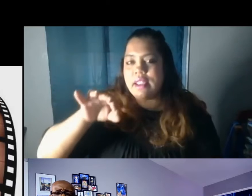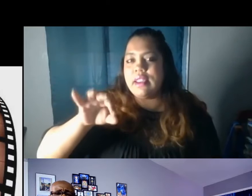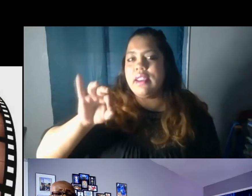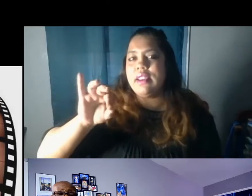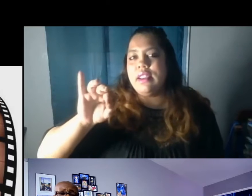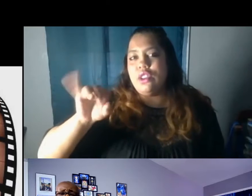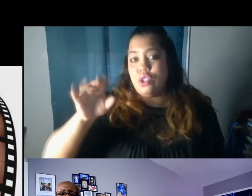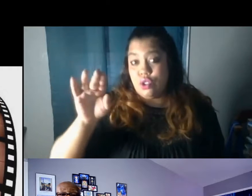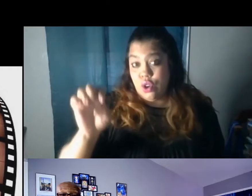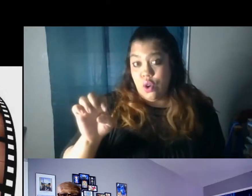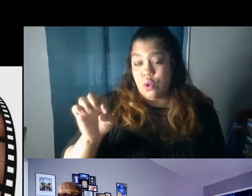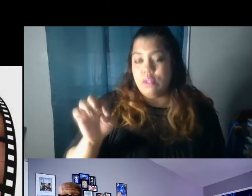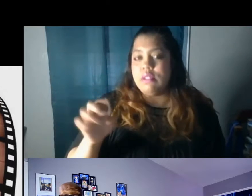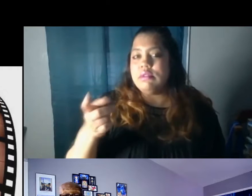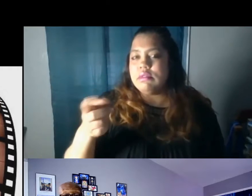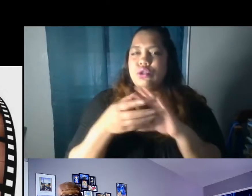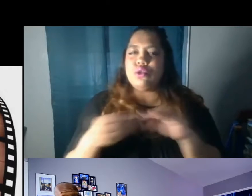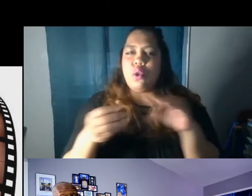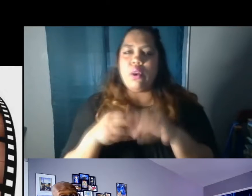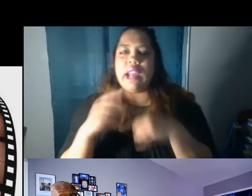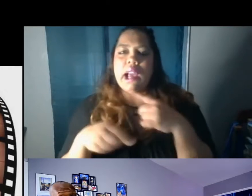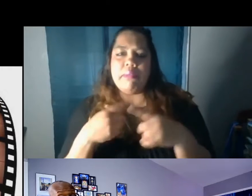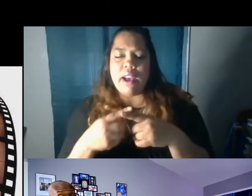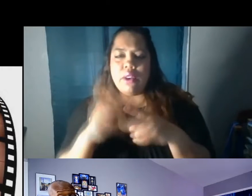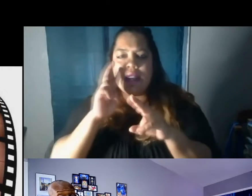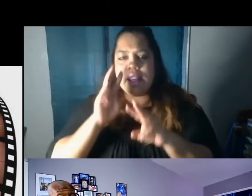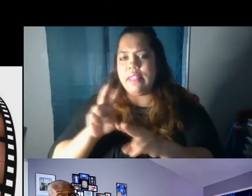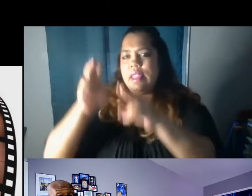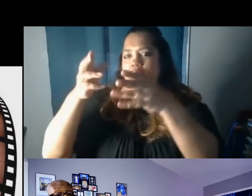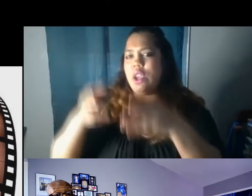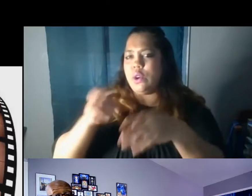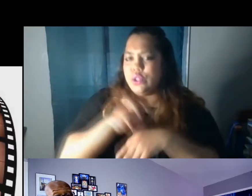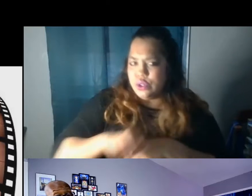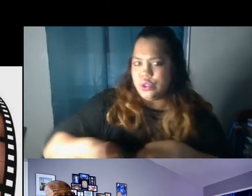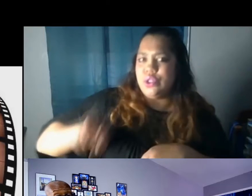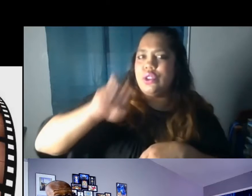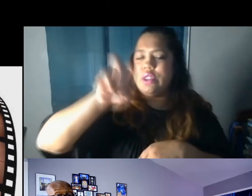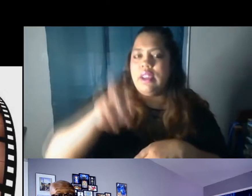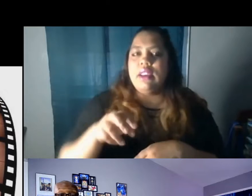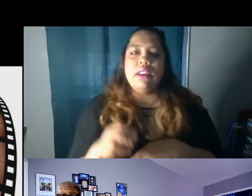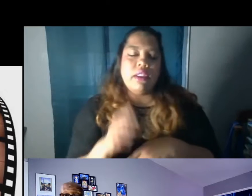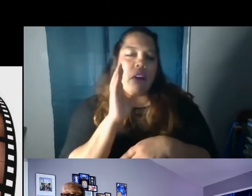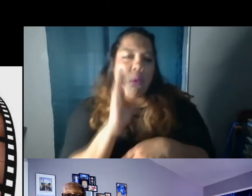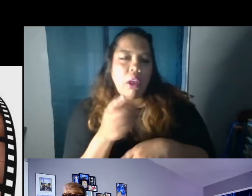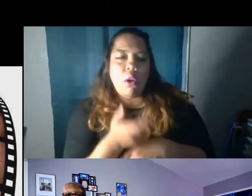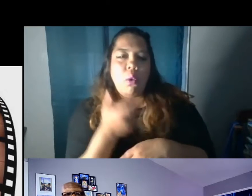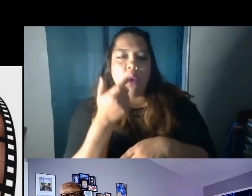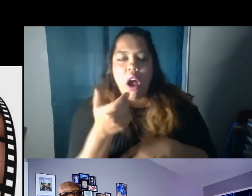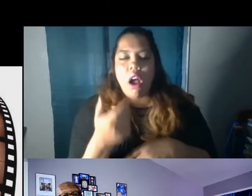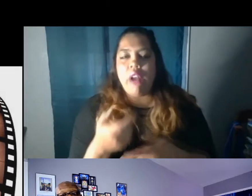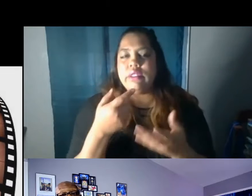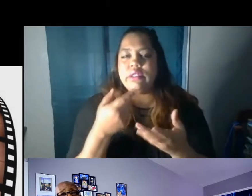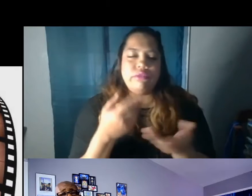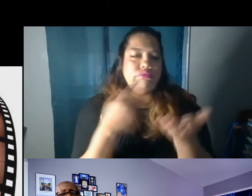There will be an informal discussion following the viewing of the movie. For information to join the viewing